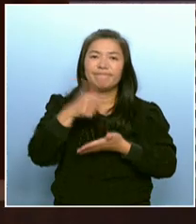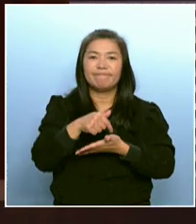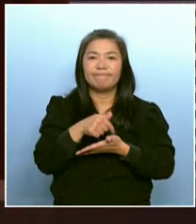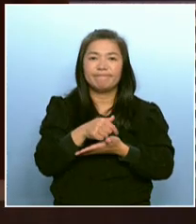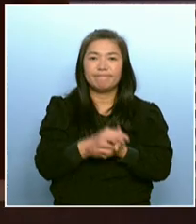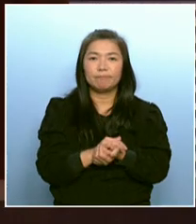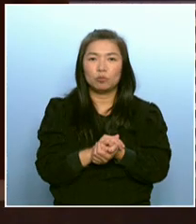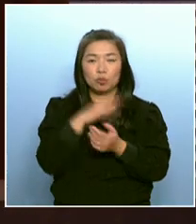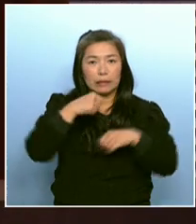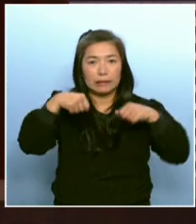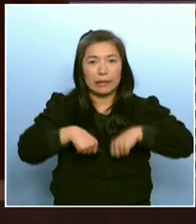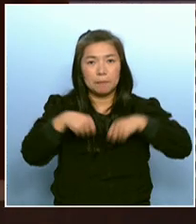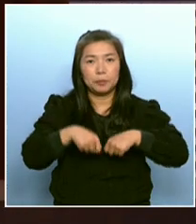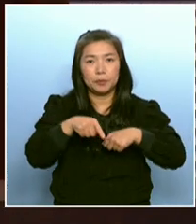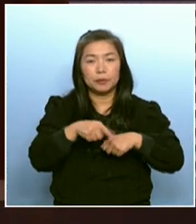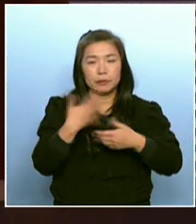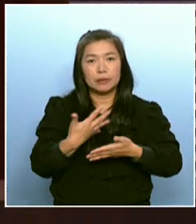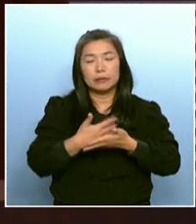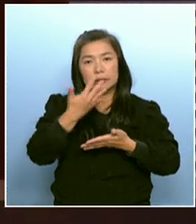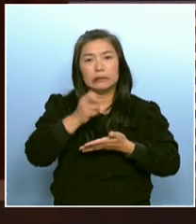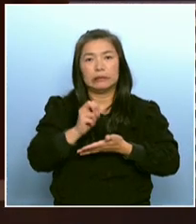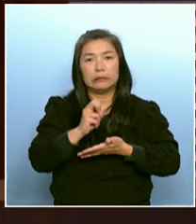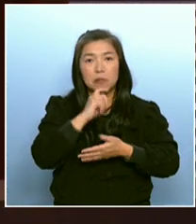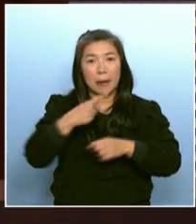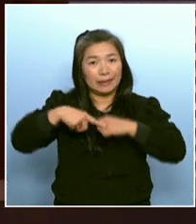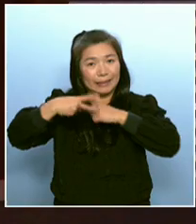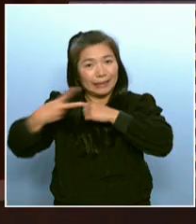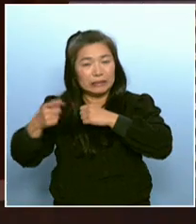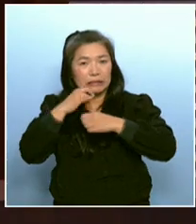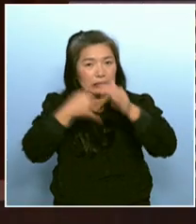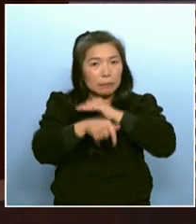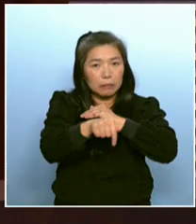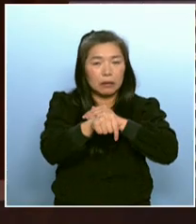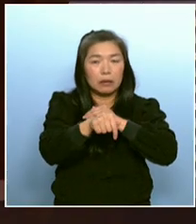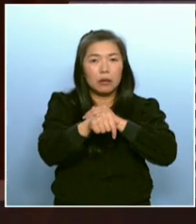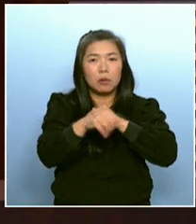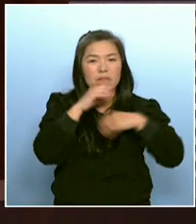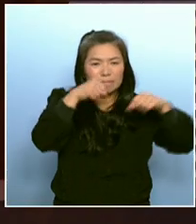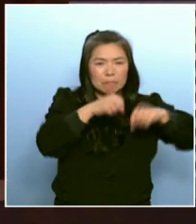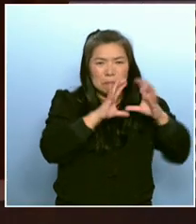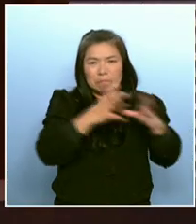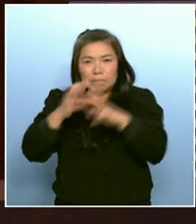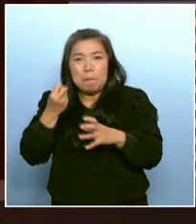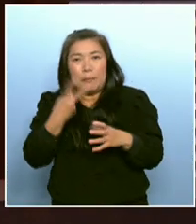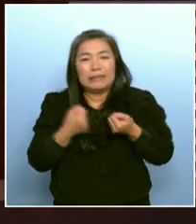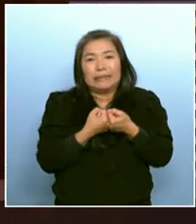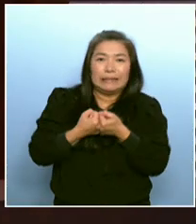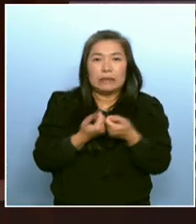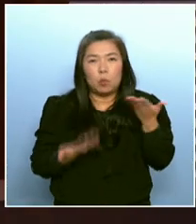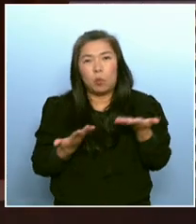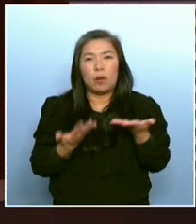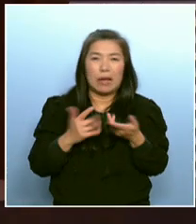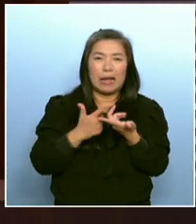soon as possible. However, if we bring in another